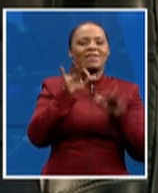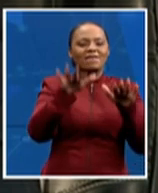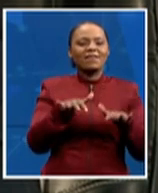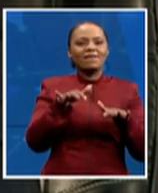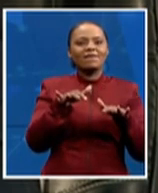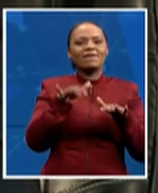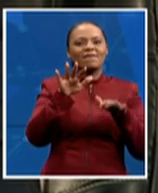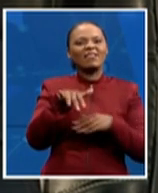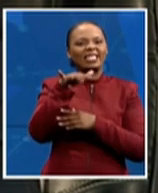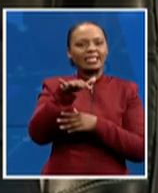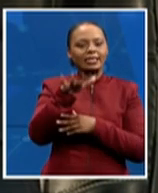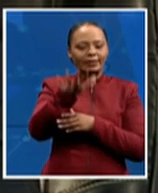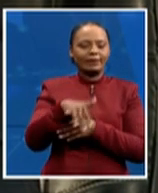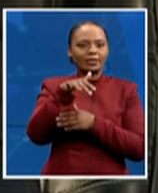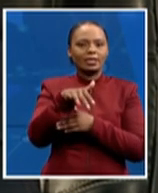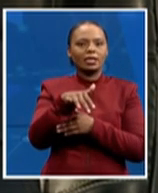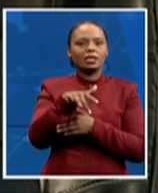the potential for a further